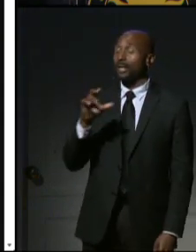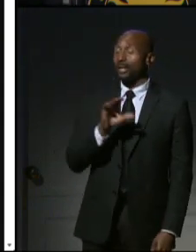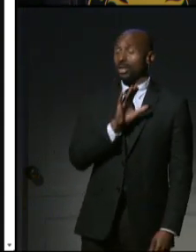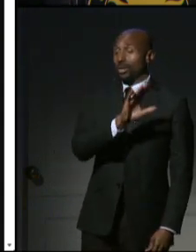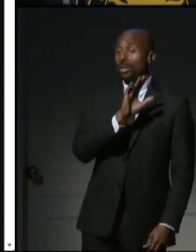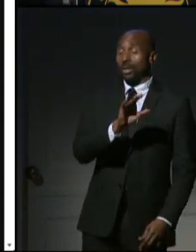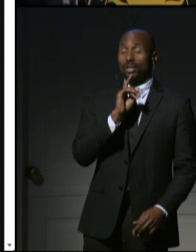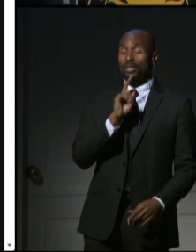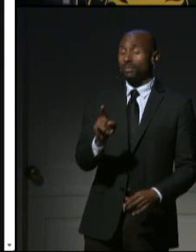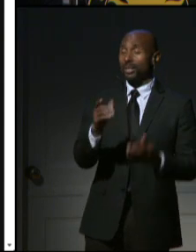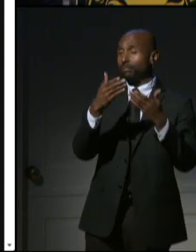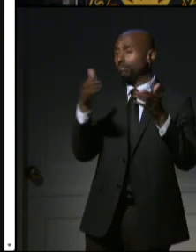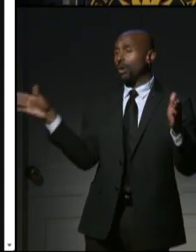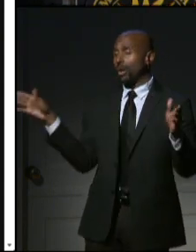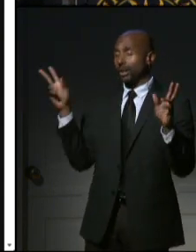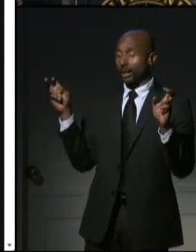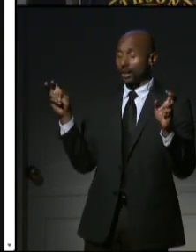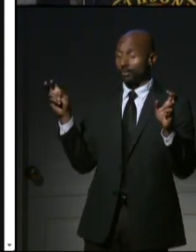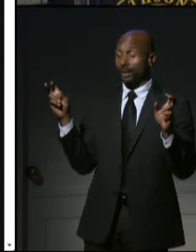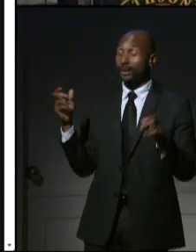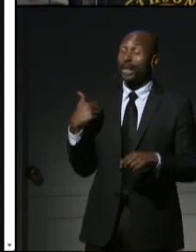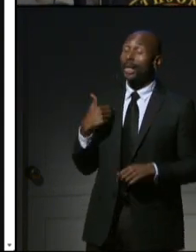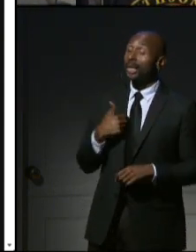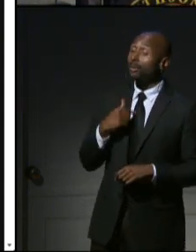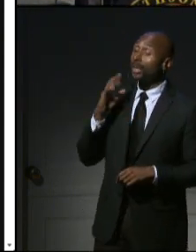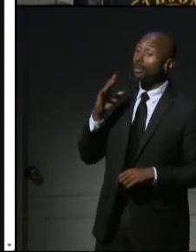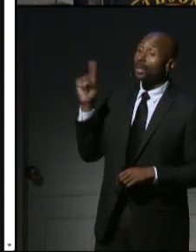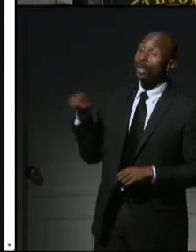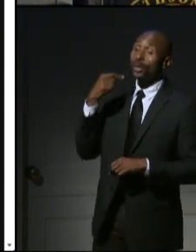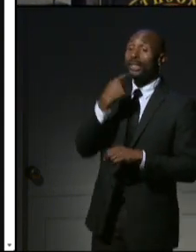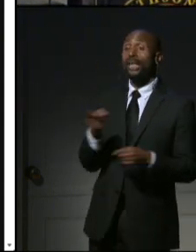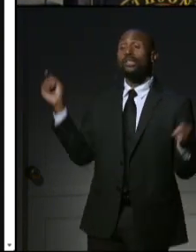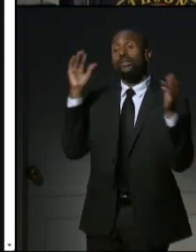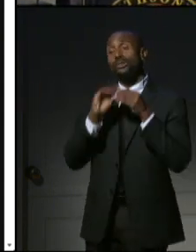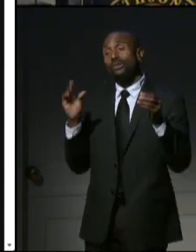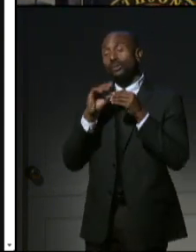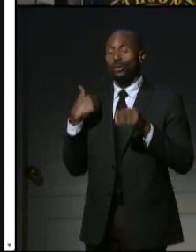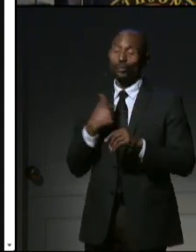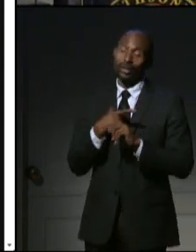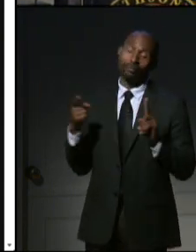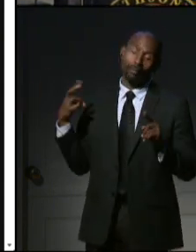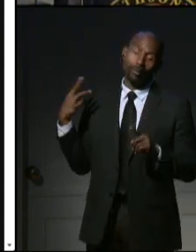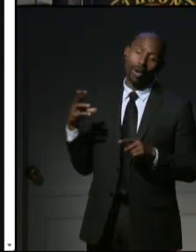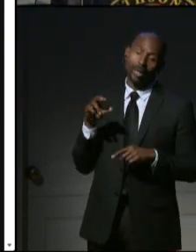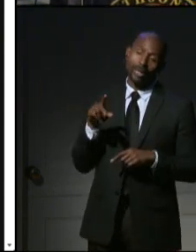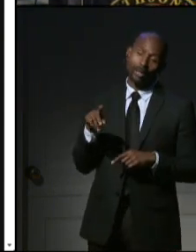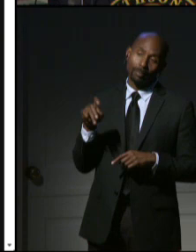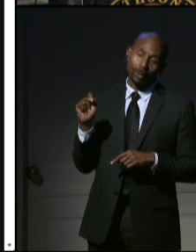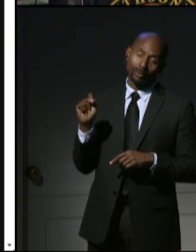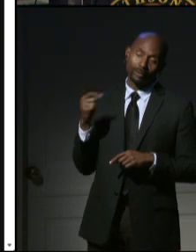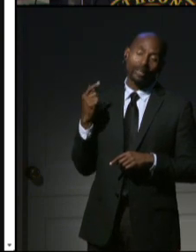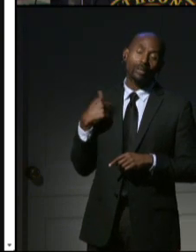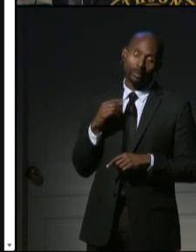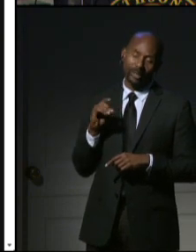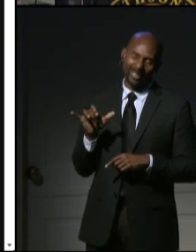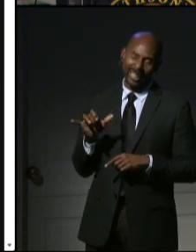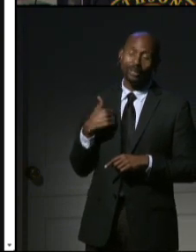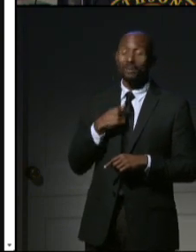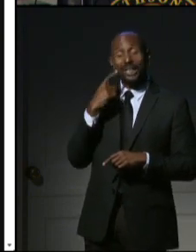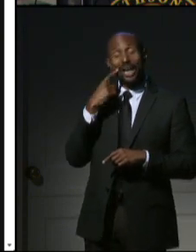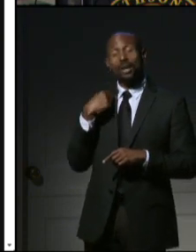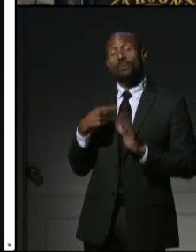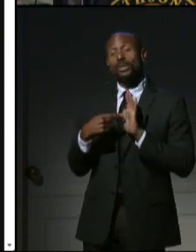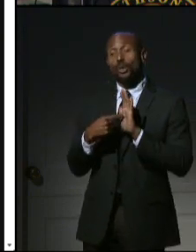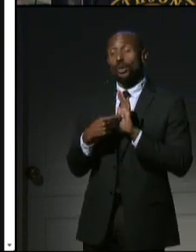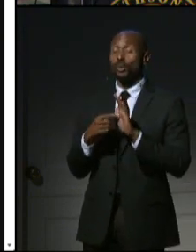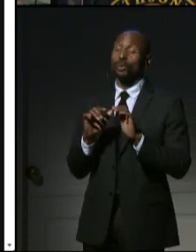was such a big, broad topic, and all we're going to do is tell some stories. We're from the Washington Post, and that's what we do. And we thought we would show you guys how